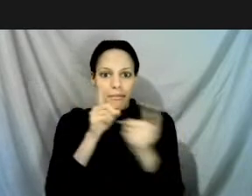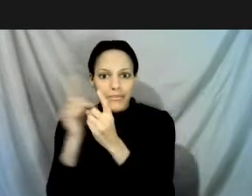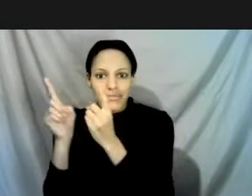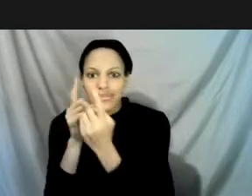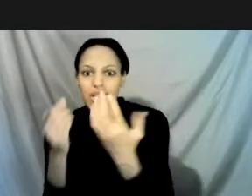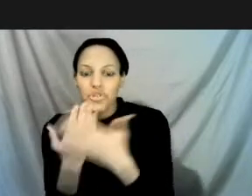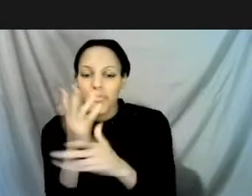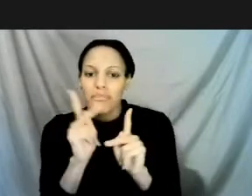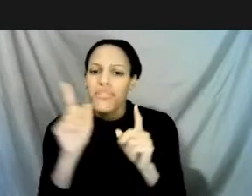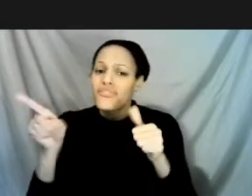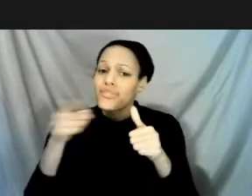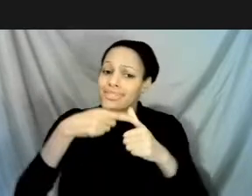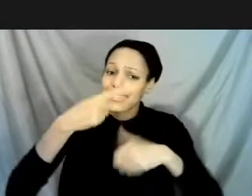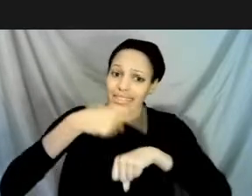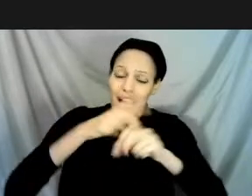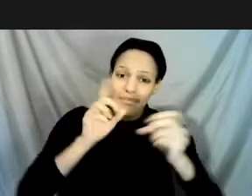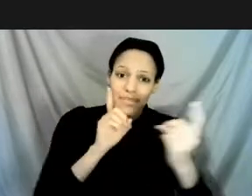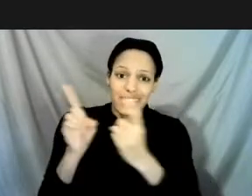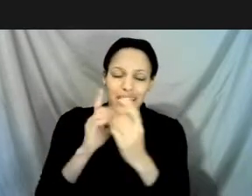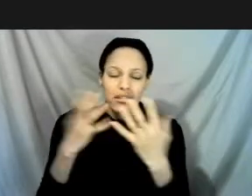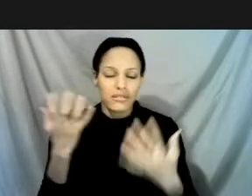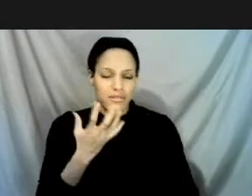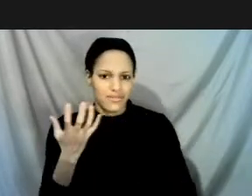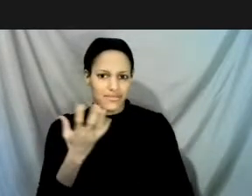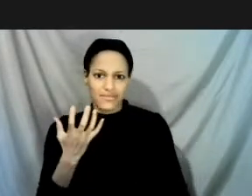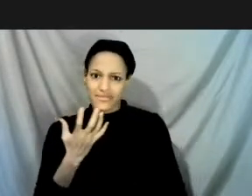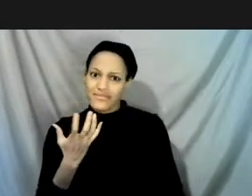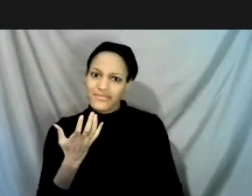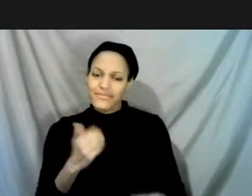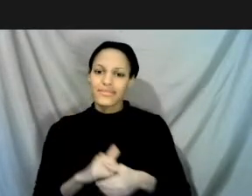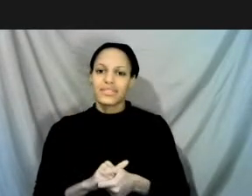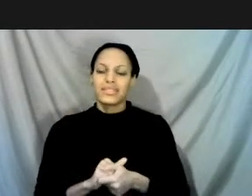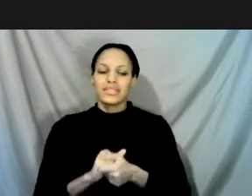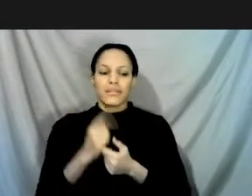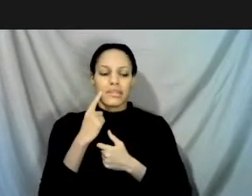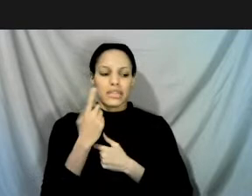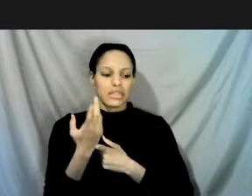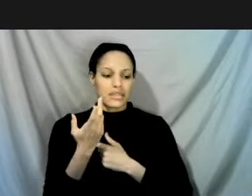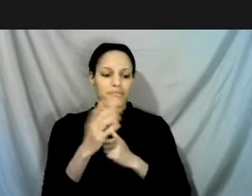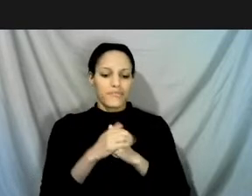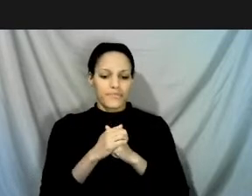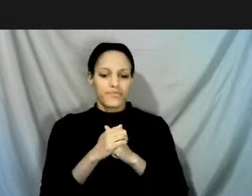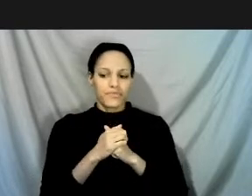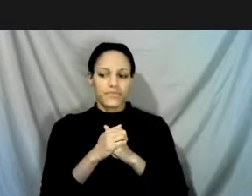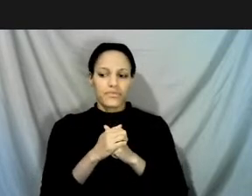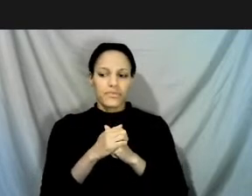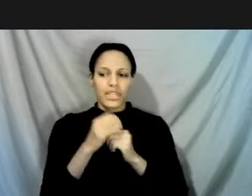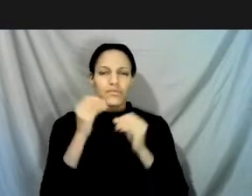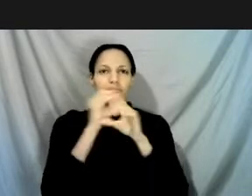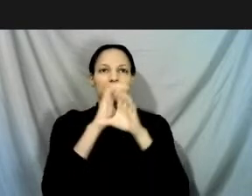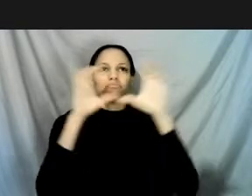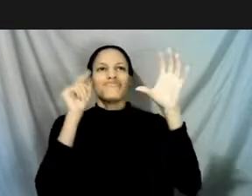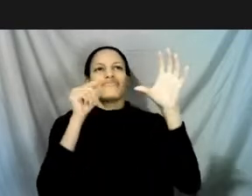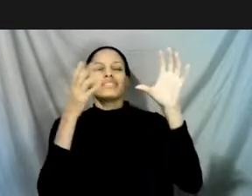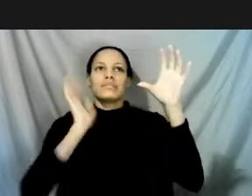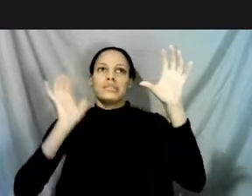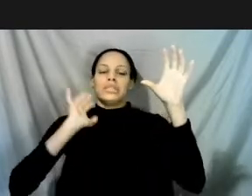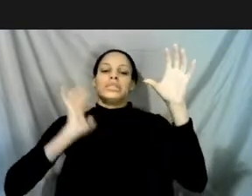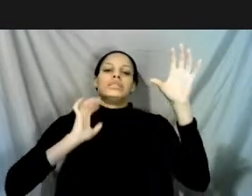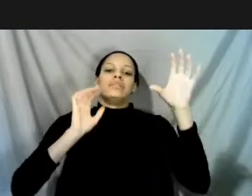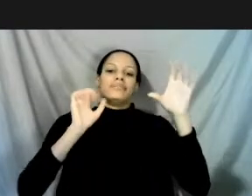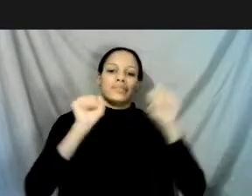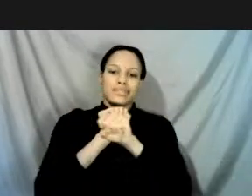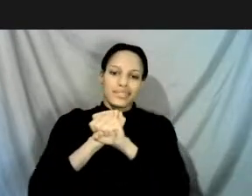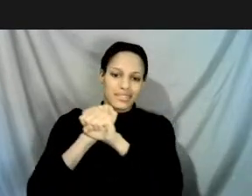to say is that as we look and think about the transatlantic slave trade and how we were